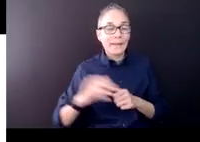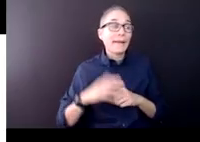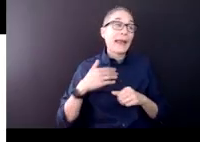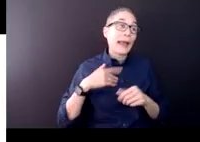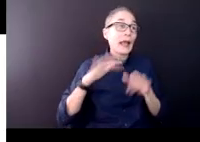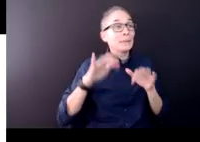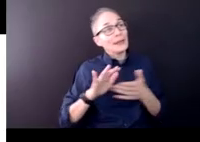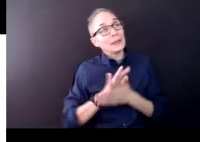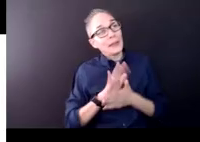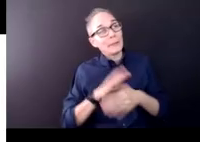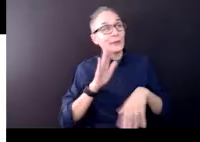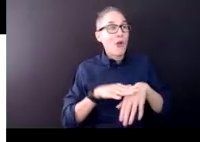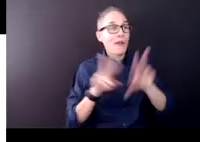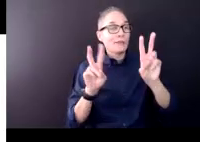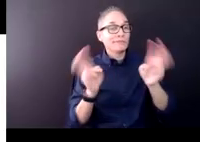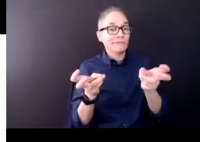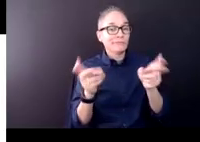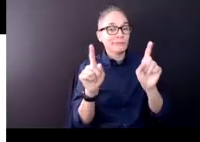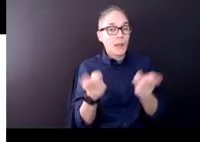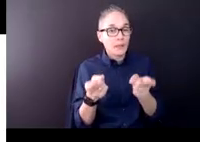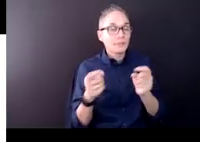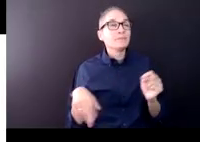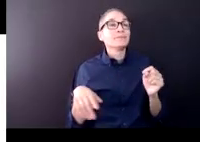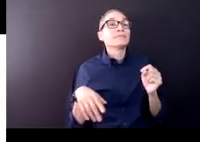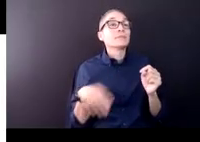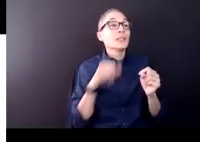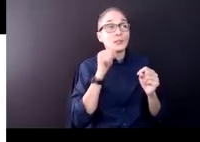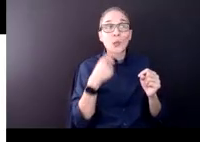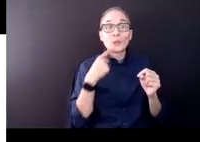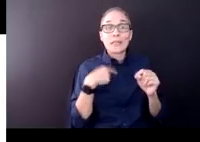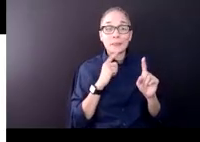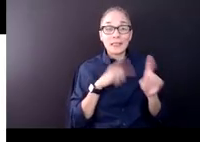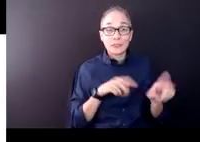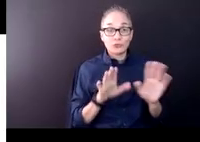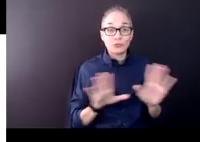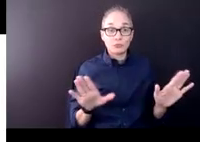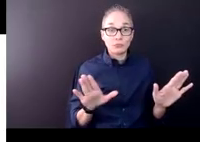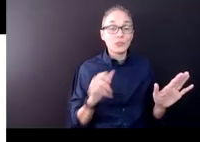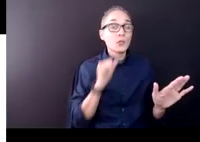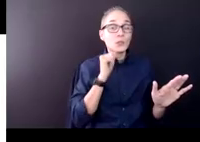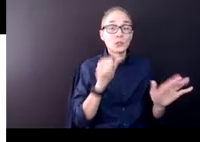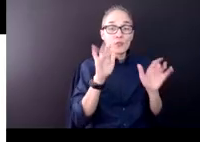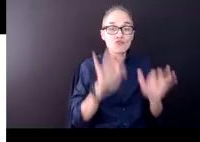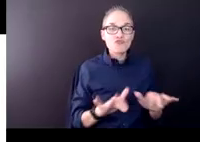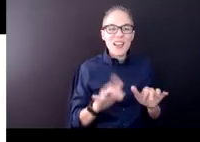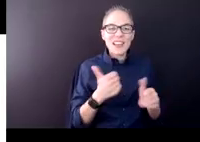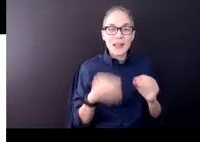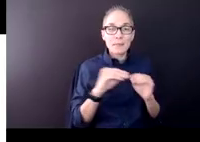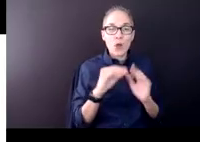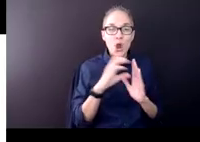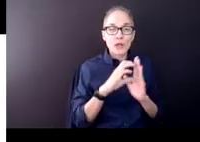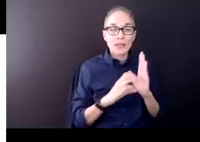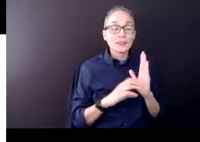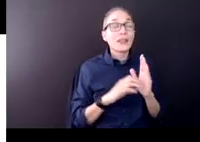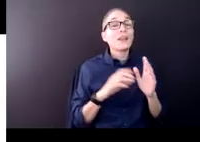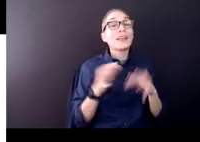paper on, and then they state their topic. Don't give me answers and don't write any part of my essay. Instead, do